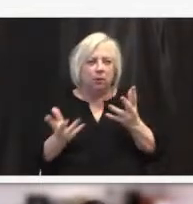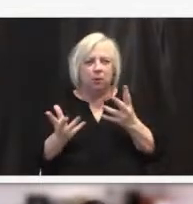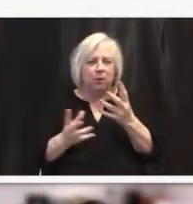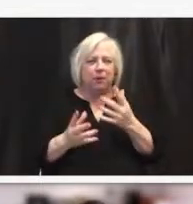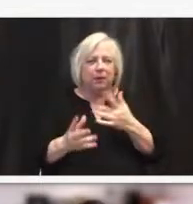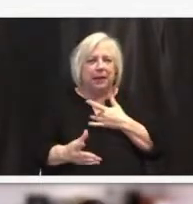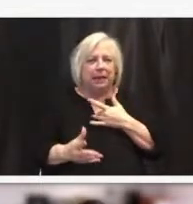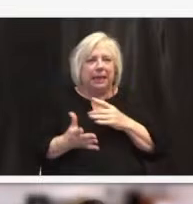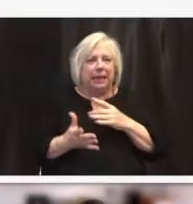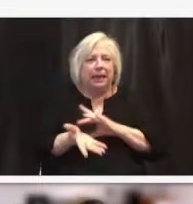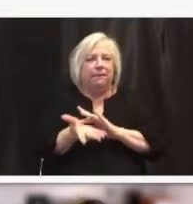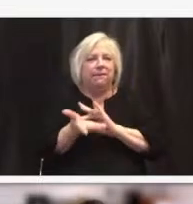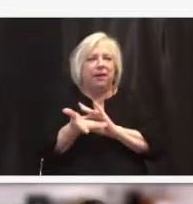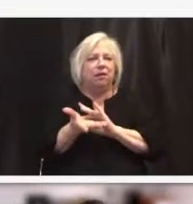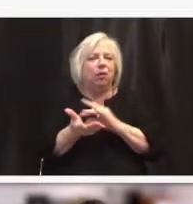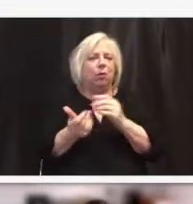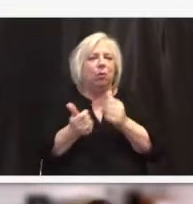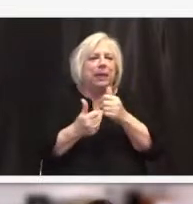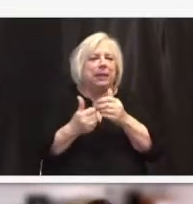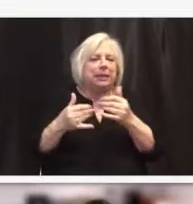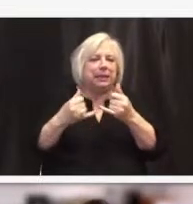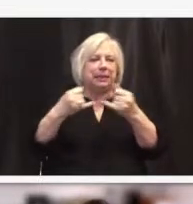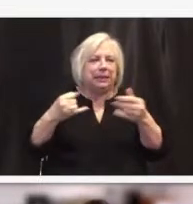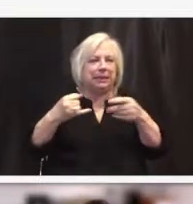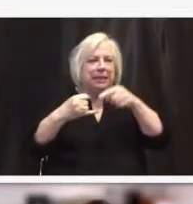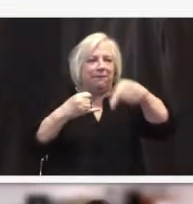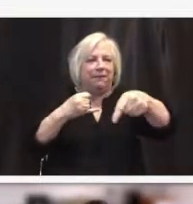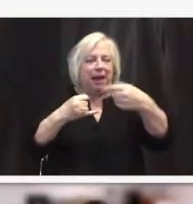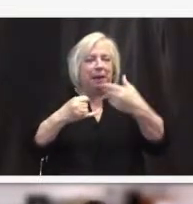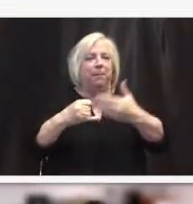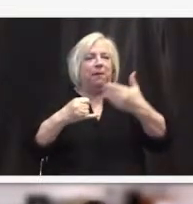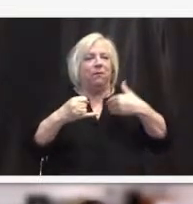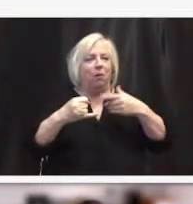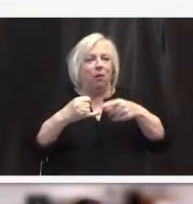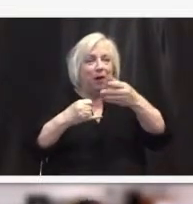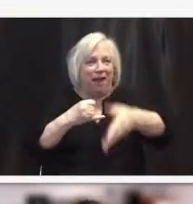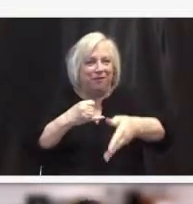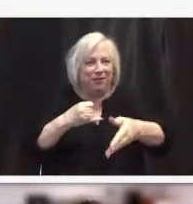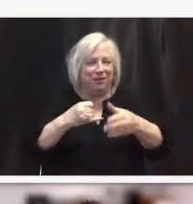of which side of that divide that it is, so.